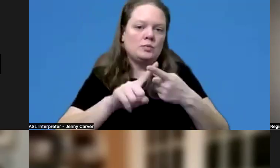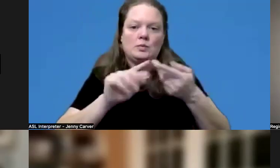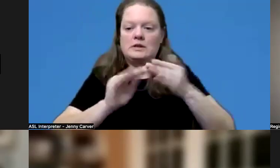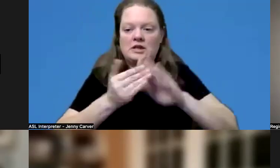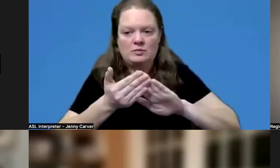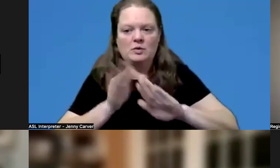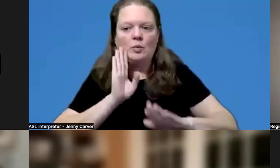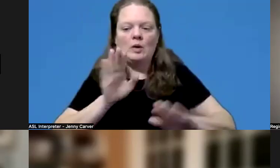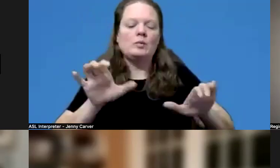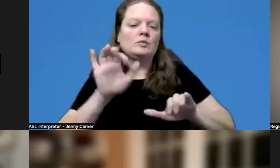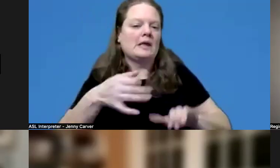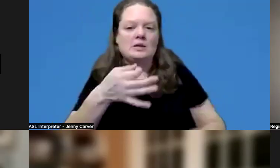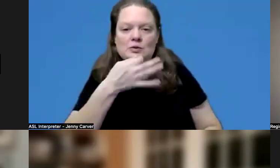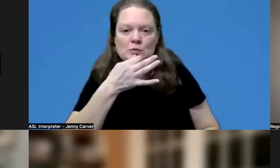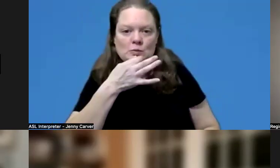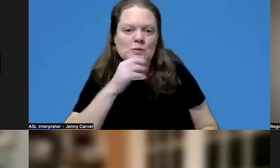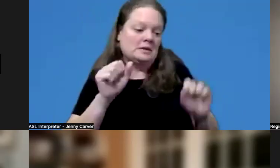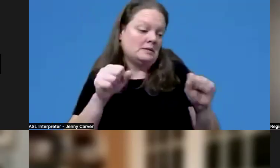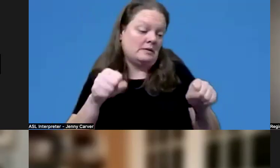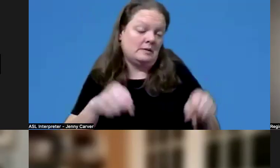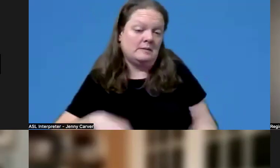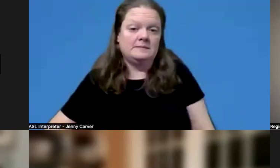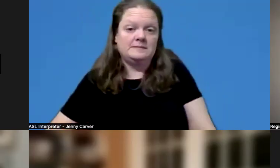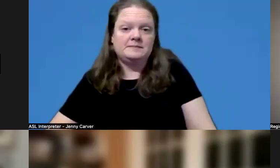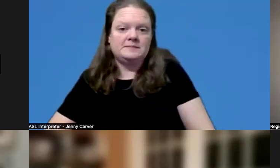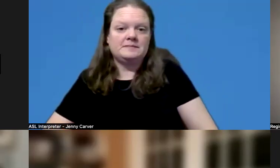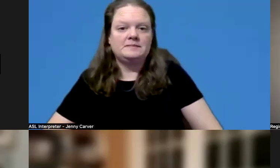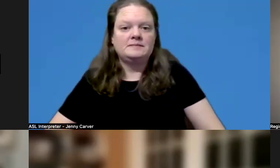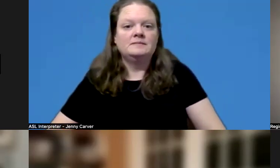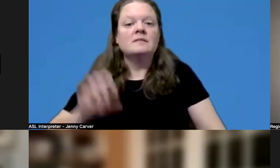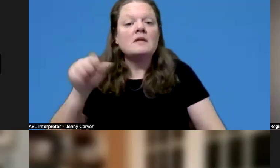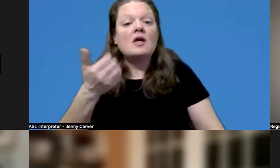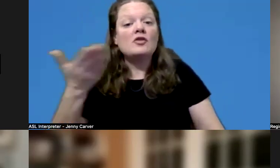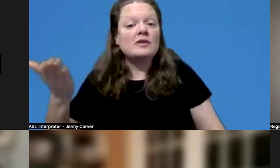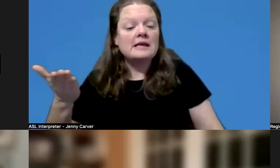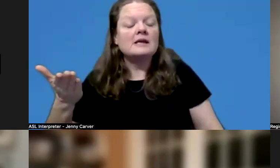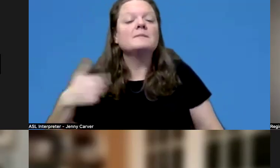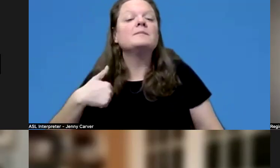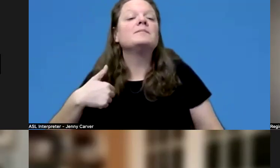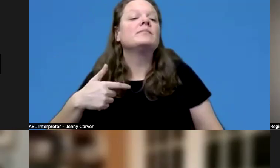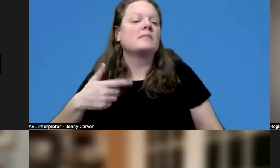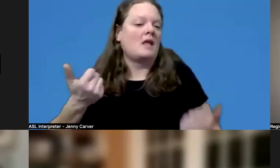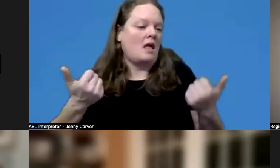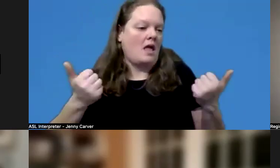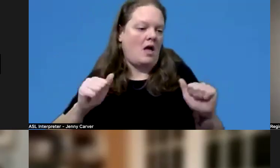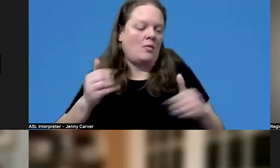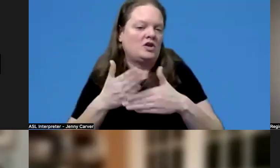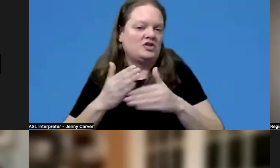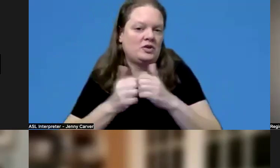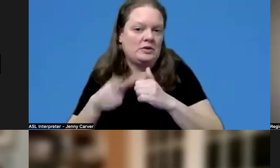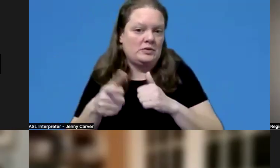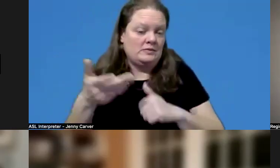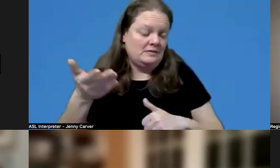community, and we will do that as soon as possible. The other thing, though, I wanted to share